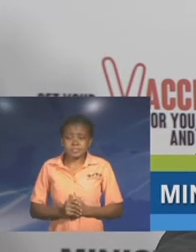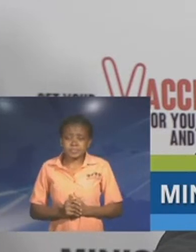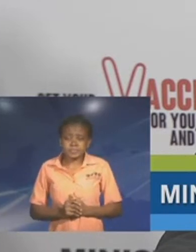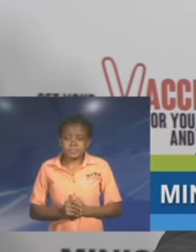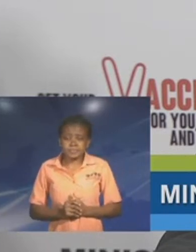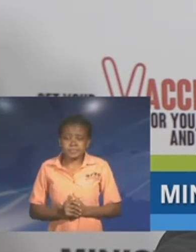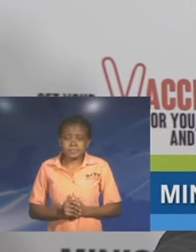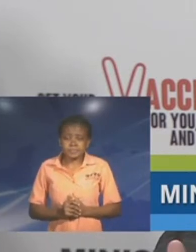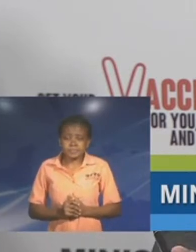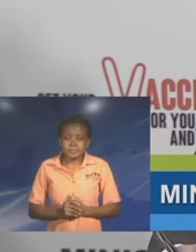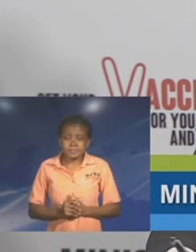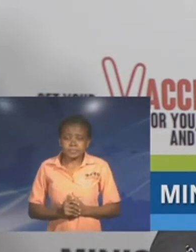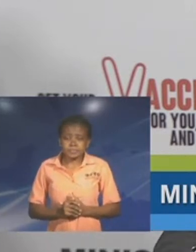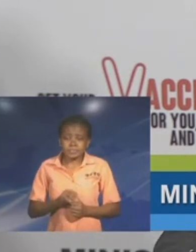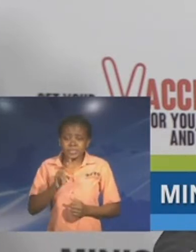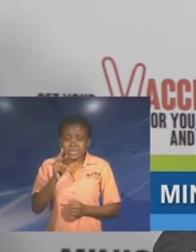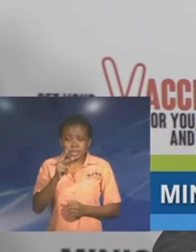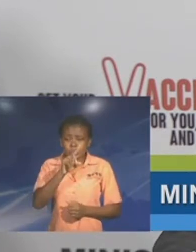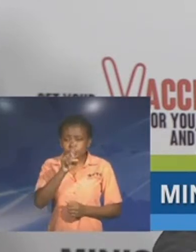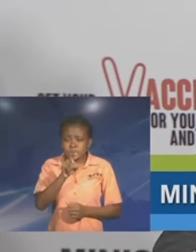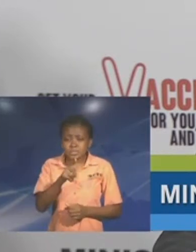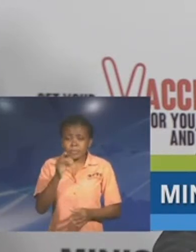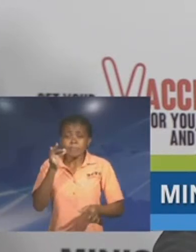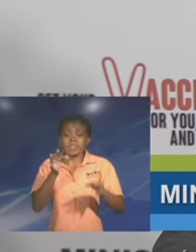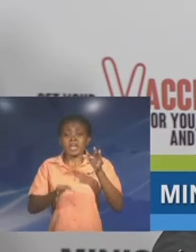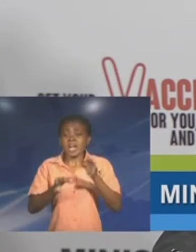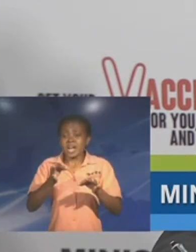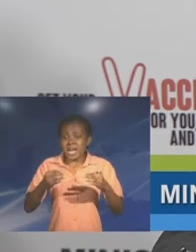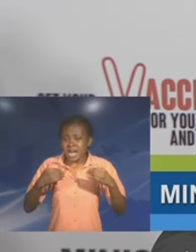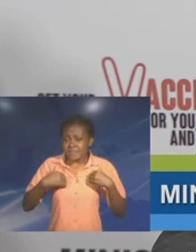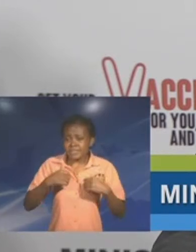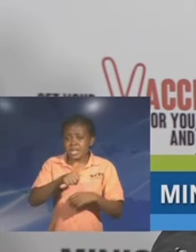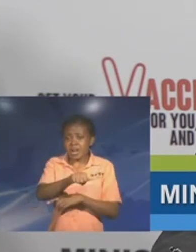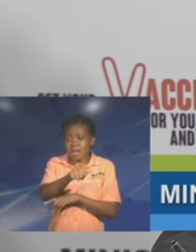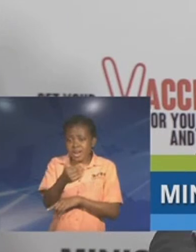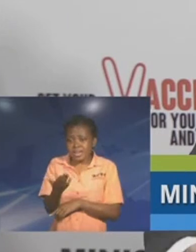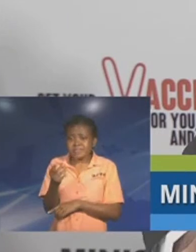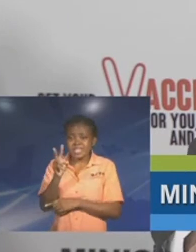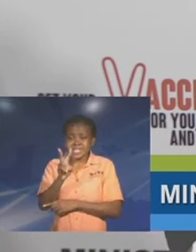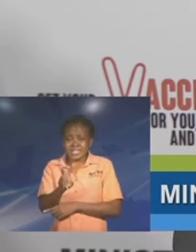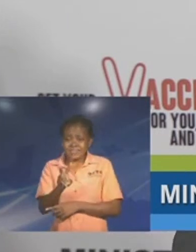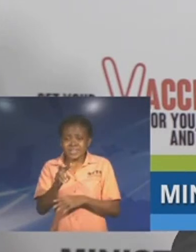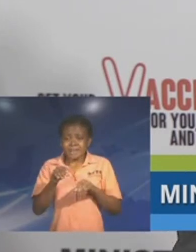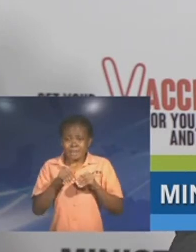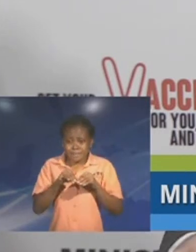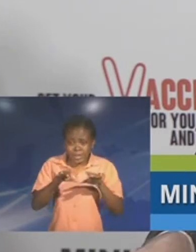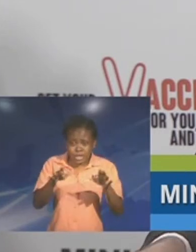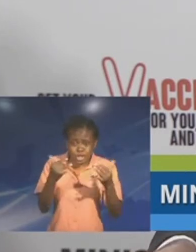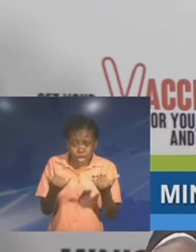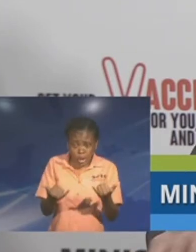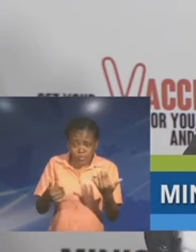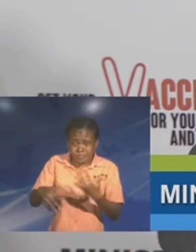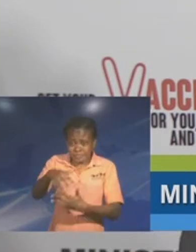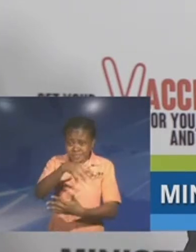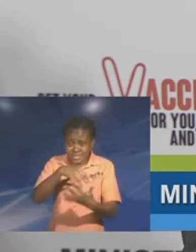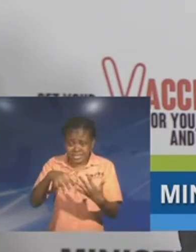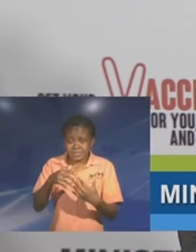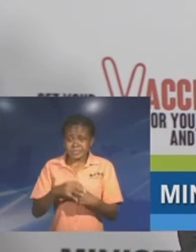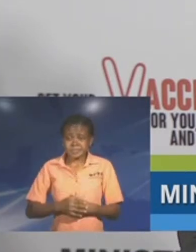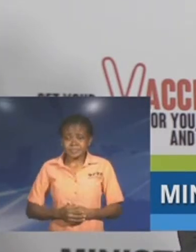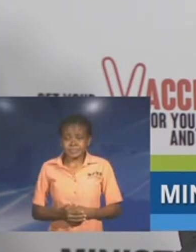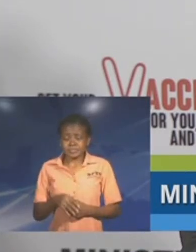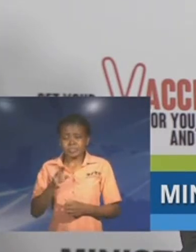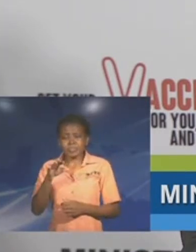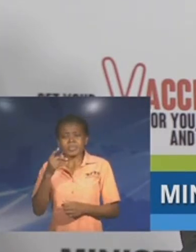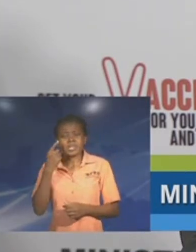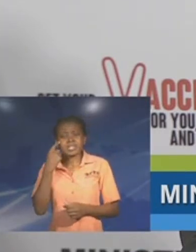Yeah, the second question is if we have any other viral illnesses in circulation right now outside of COVID or even flu. I think I would have mentioned a couple of